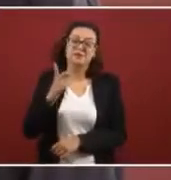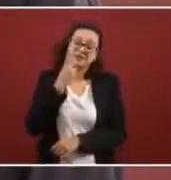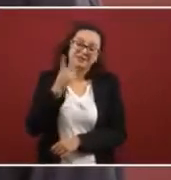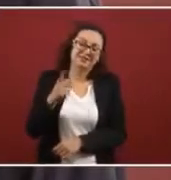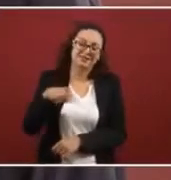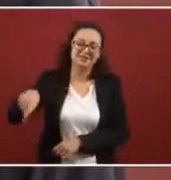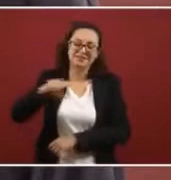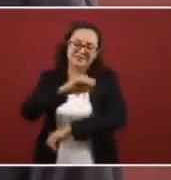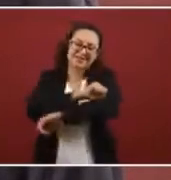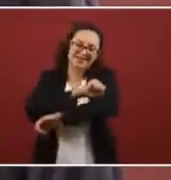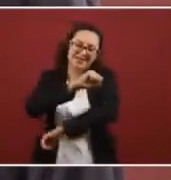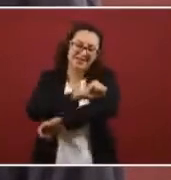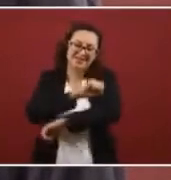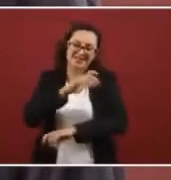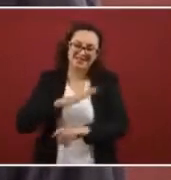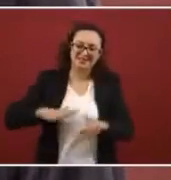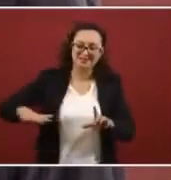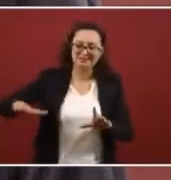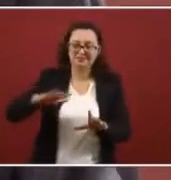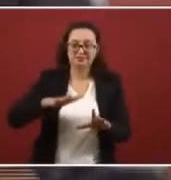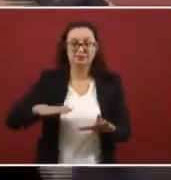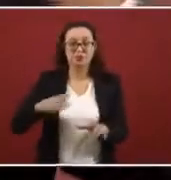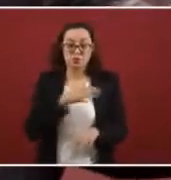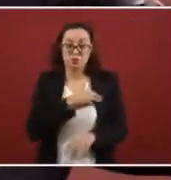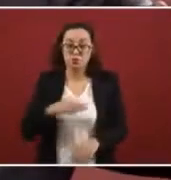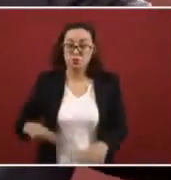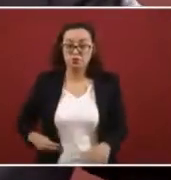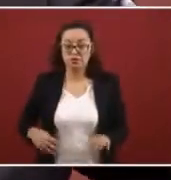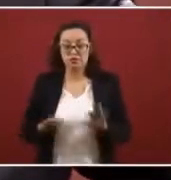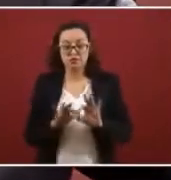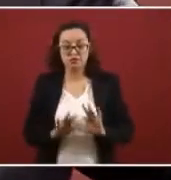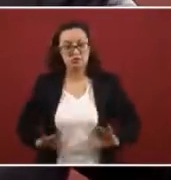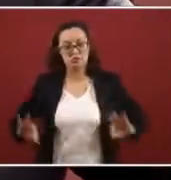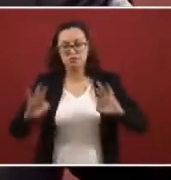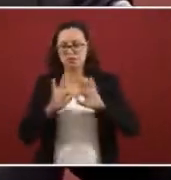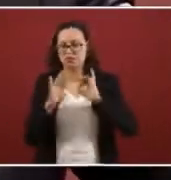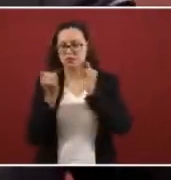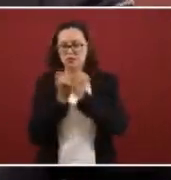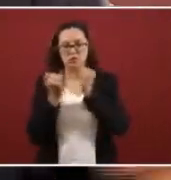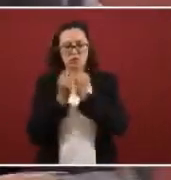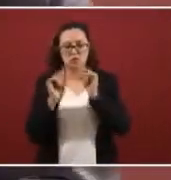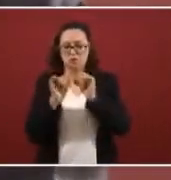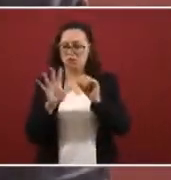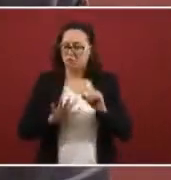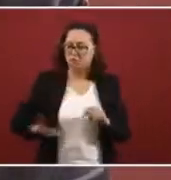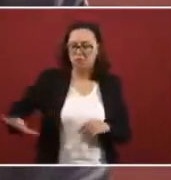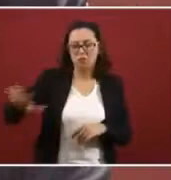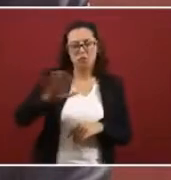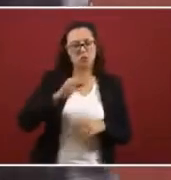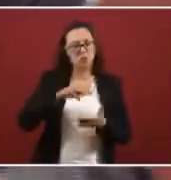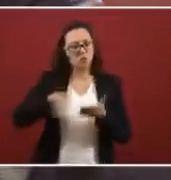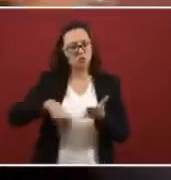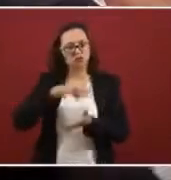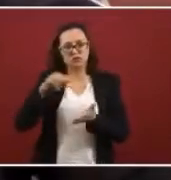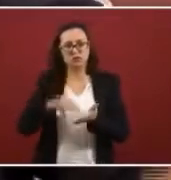the Huasteca. It's an important municipality. All the municipals of that region,